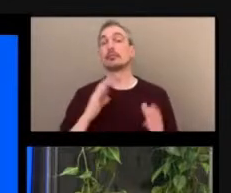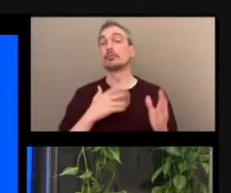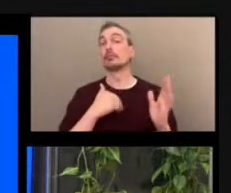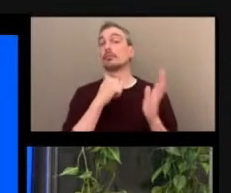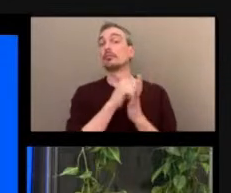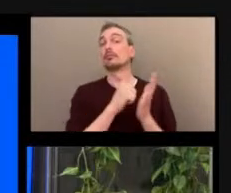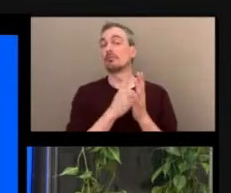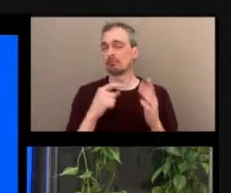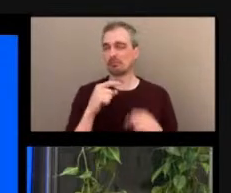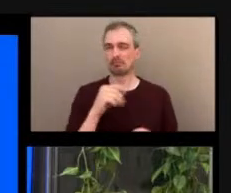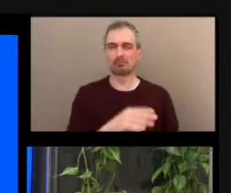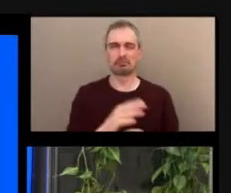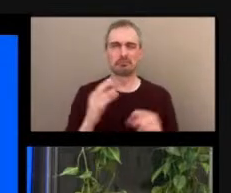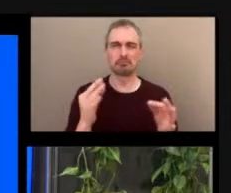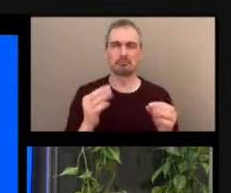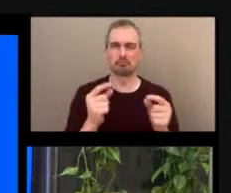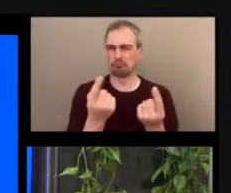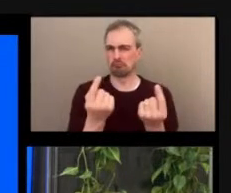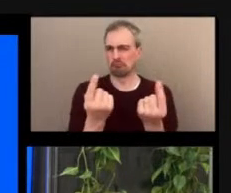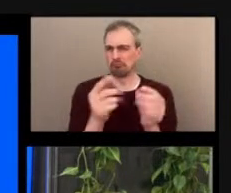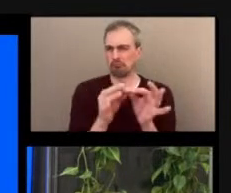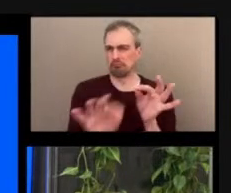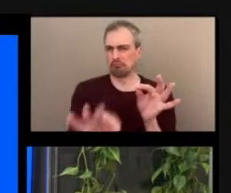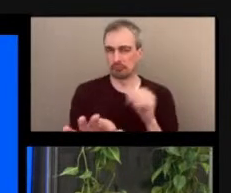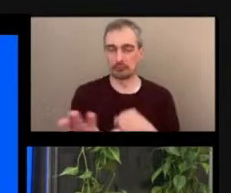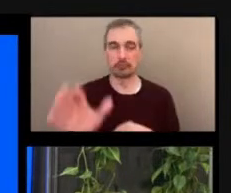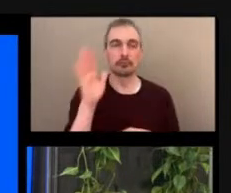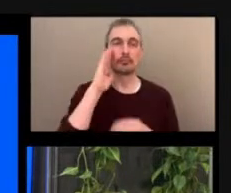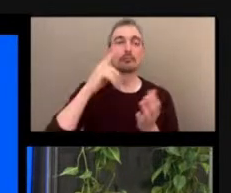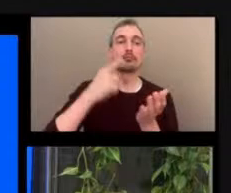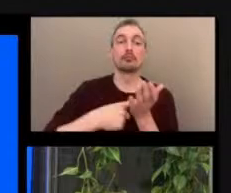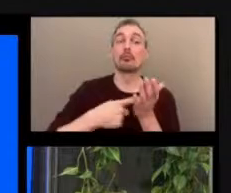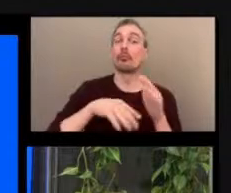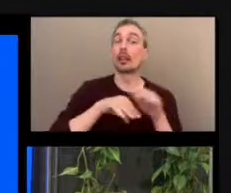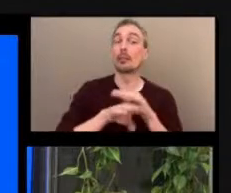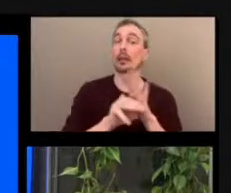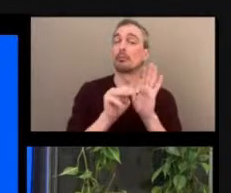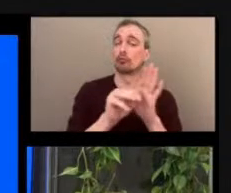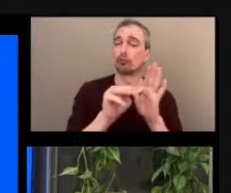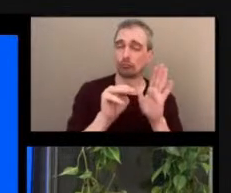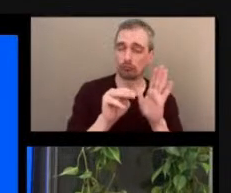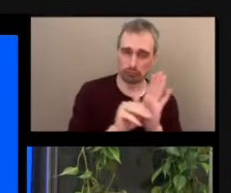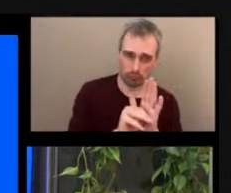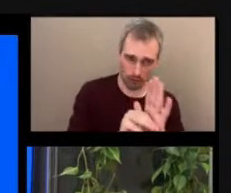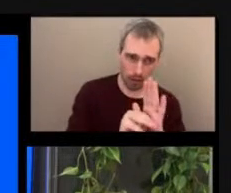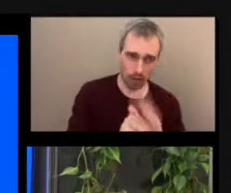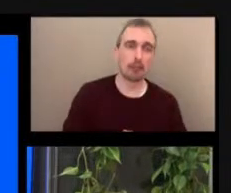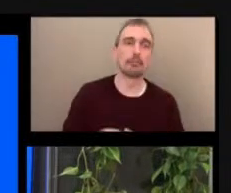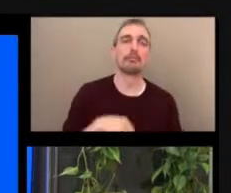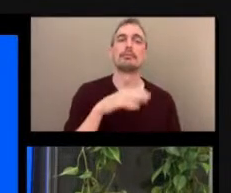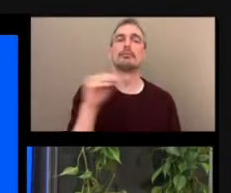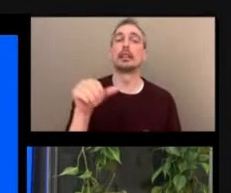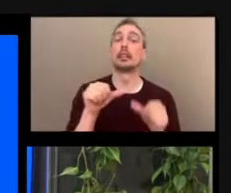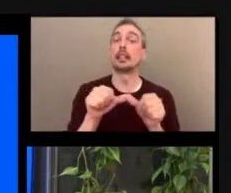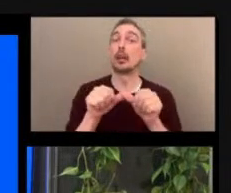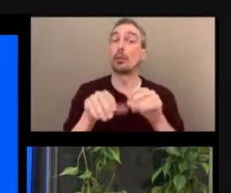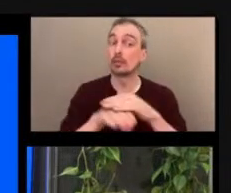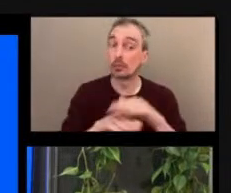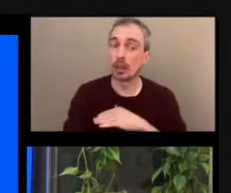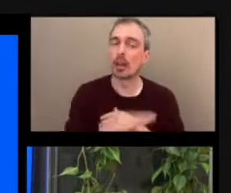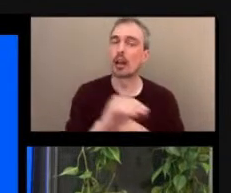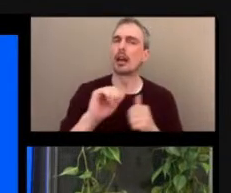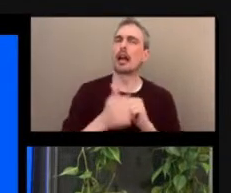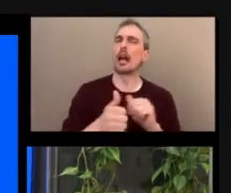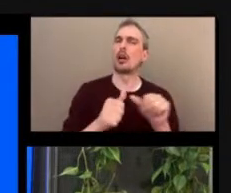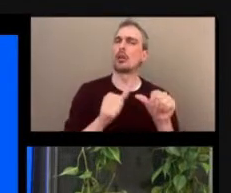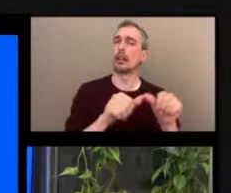maturity models, talk about continuous accessibility, talk about how continuous accessibility can contribute to